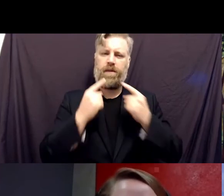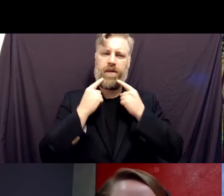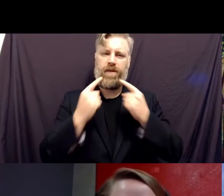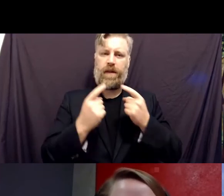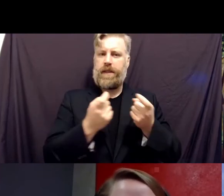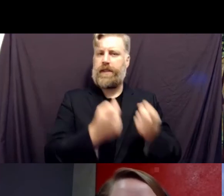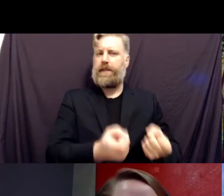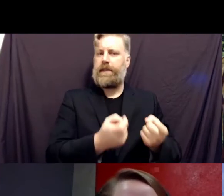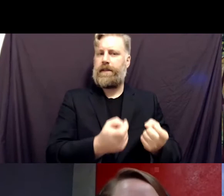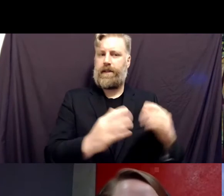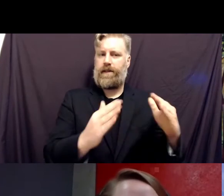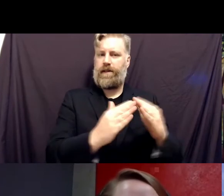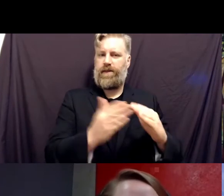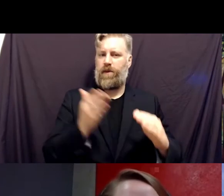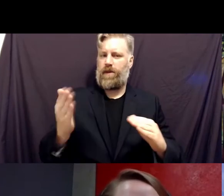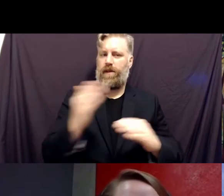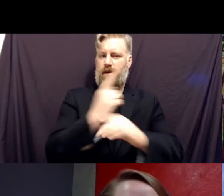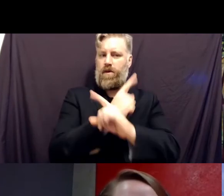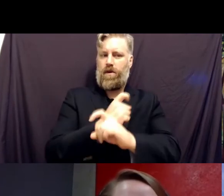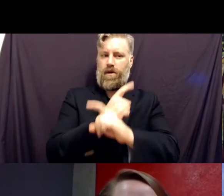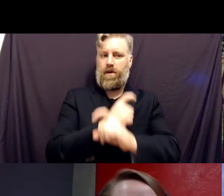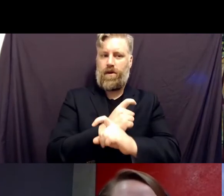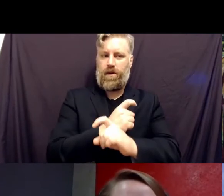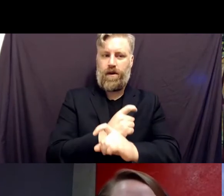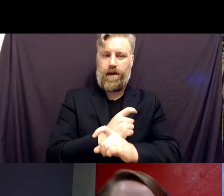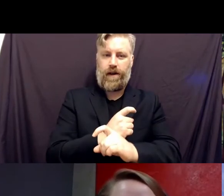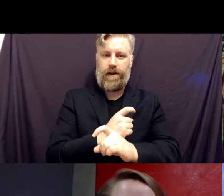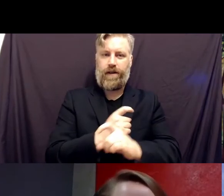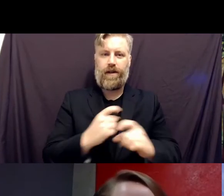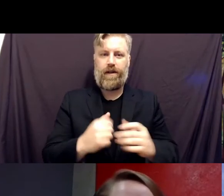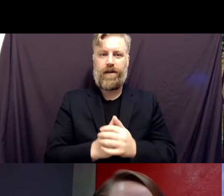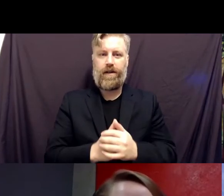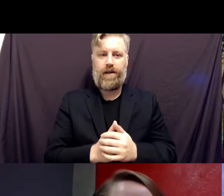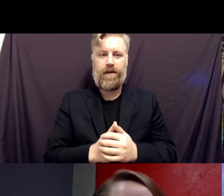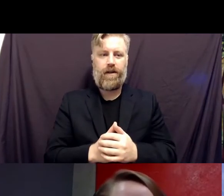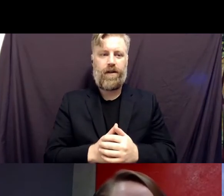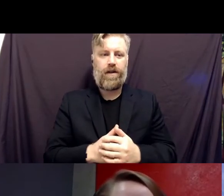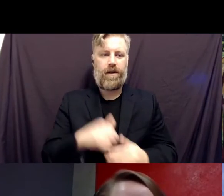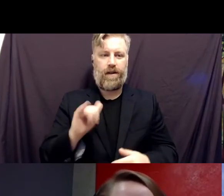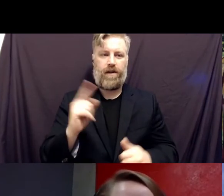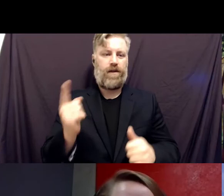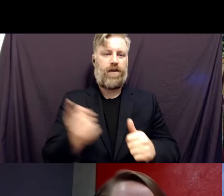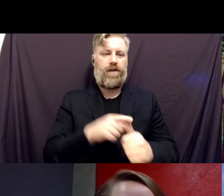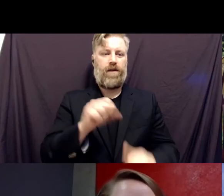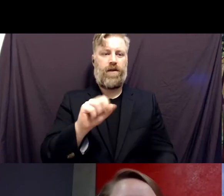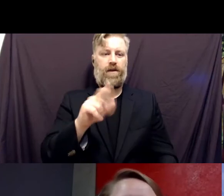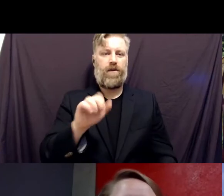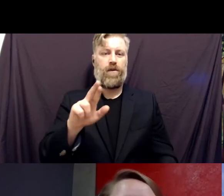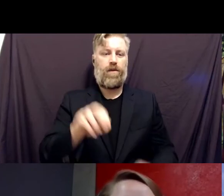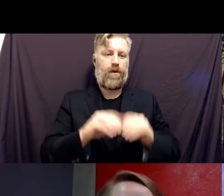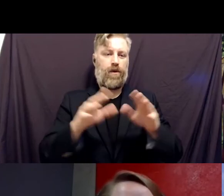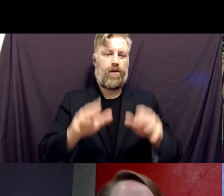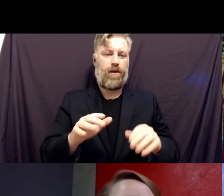village in Austria, where the first super spreader took place in